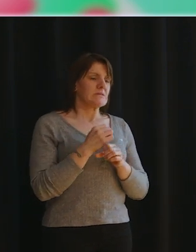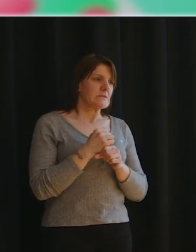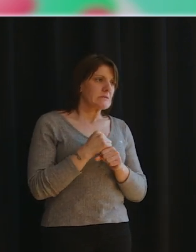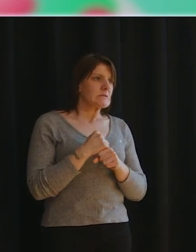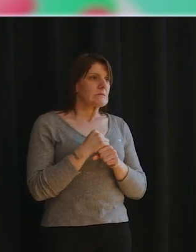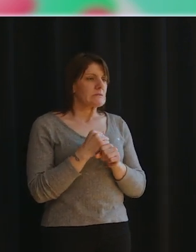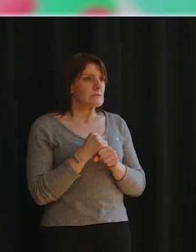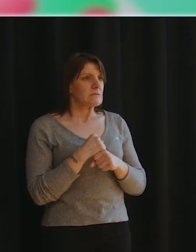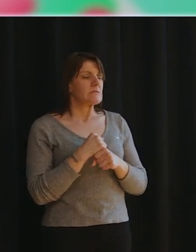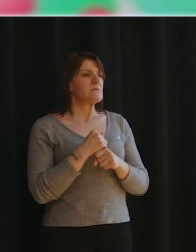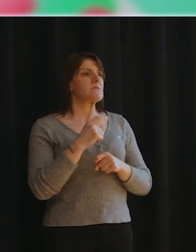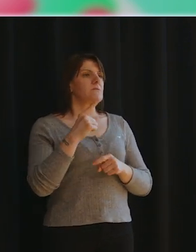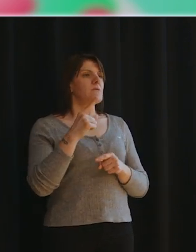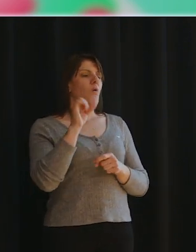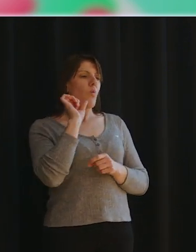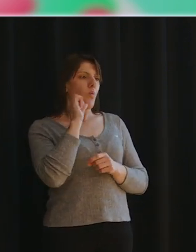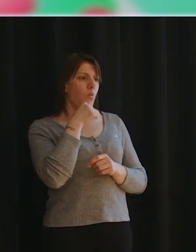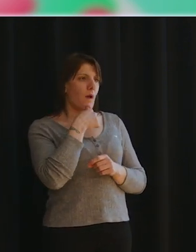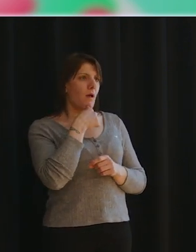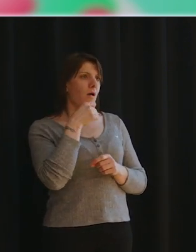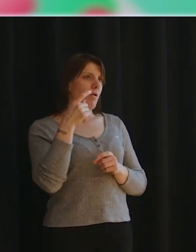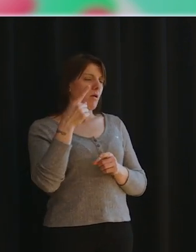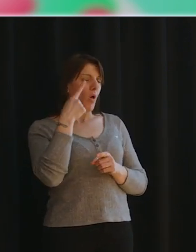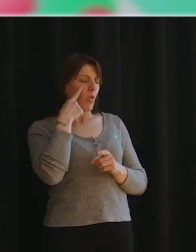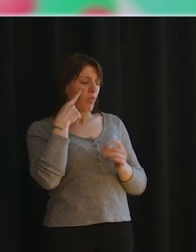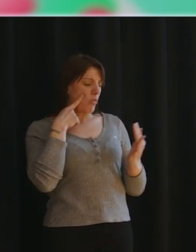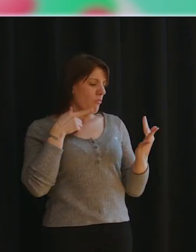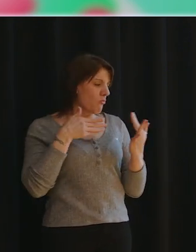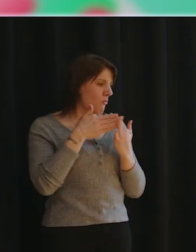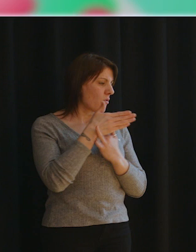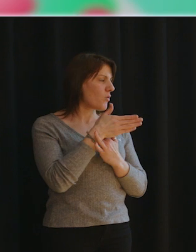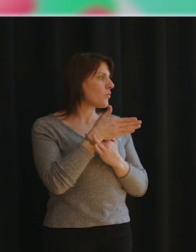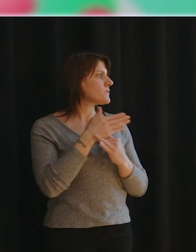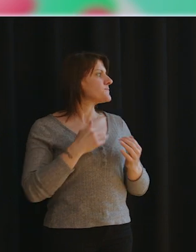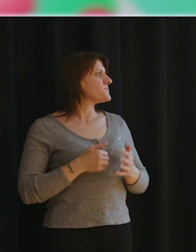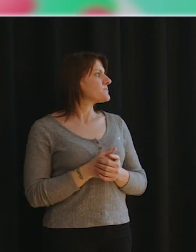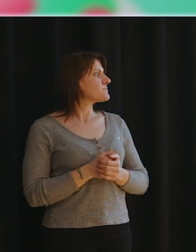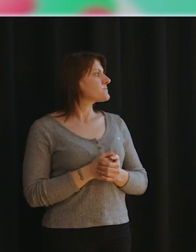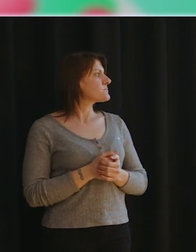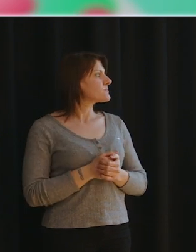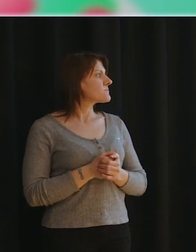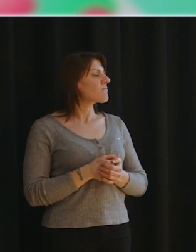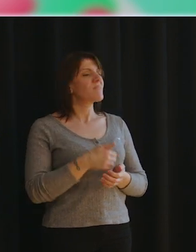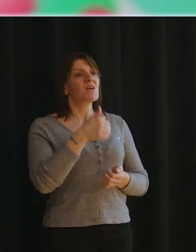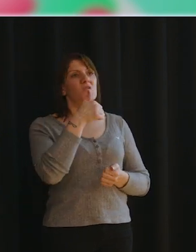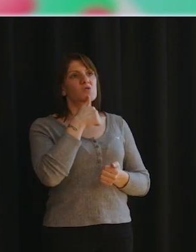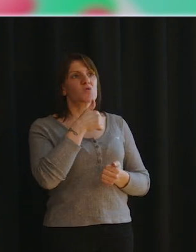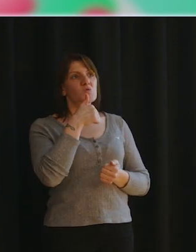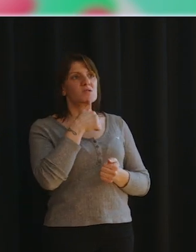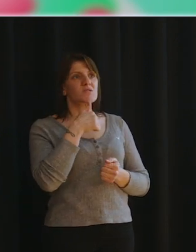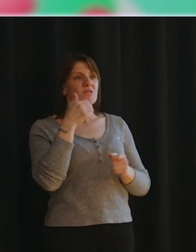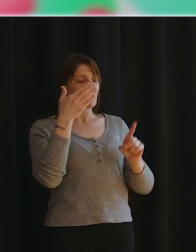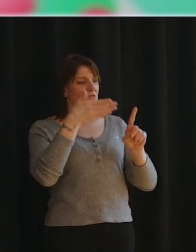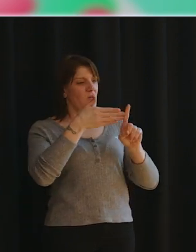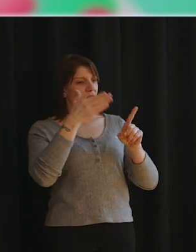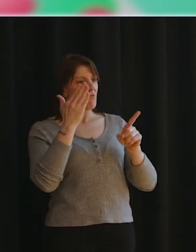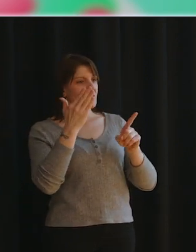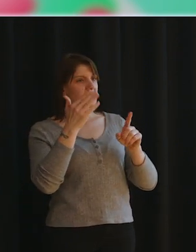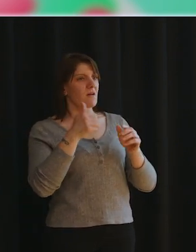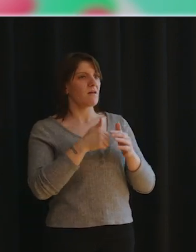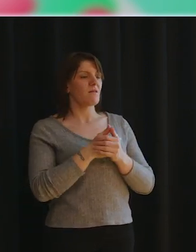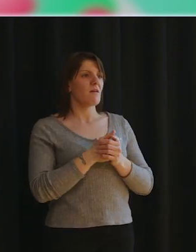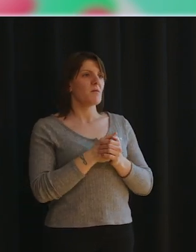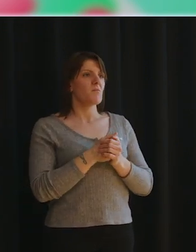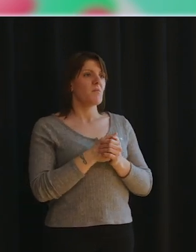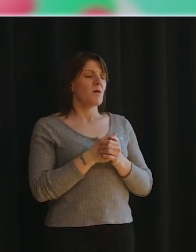which I will go through why there are certain contentions around its use as a diagnostic, as part of the